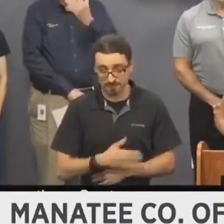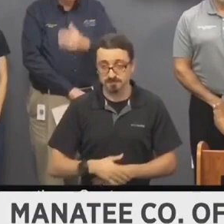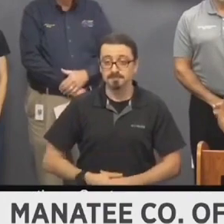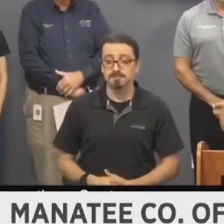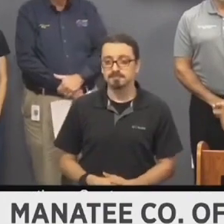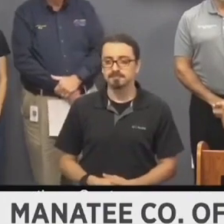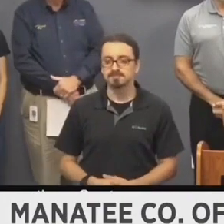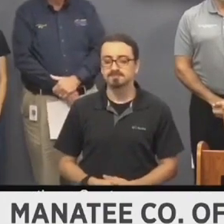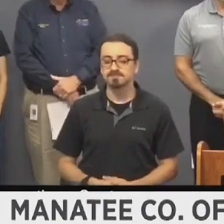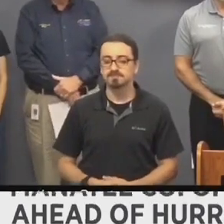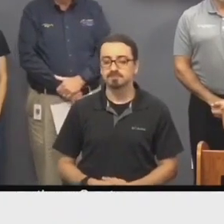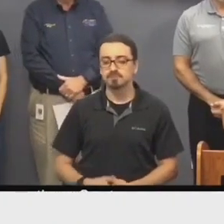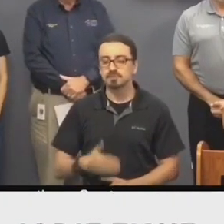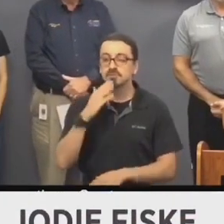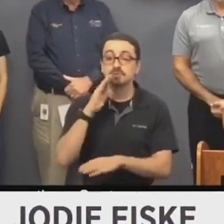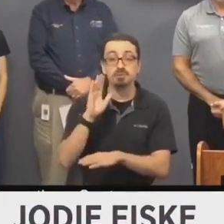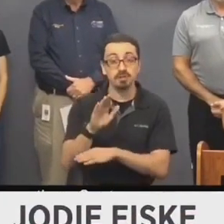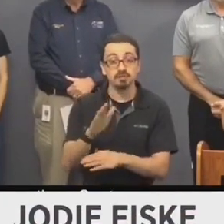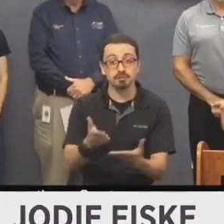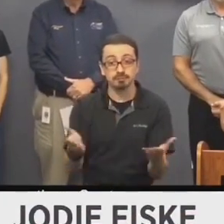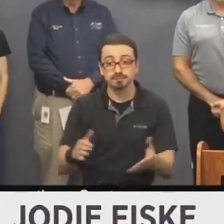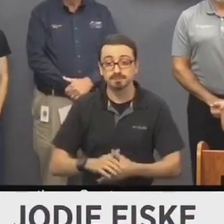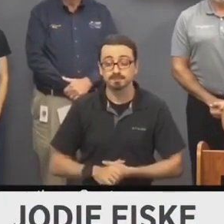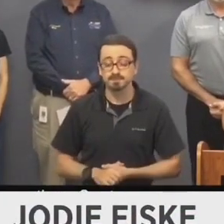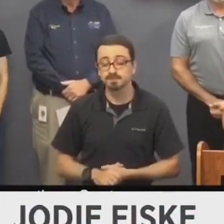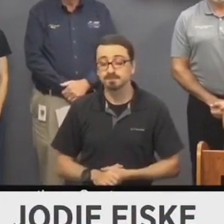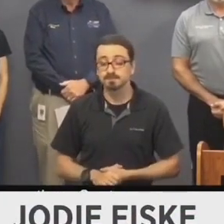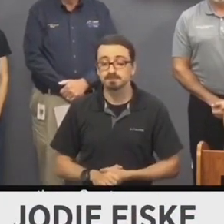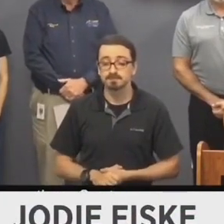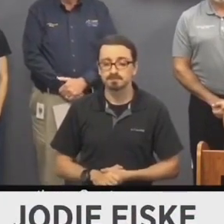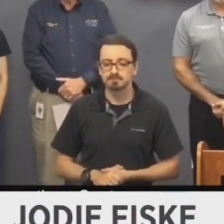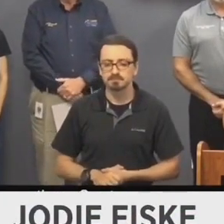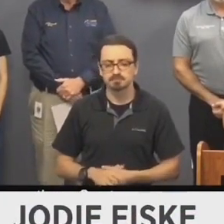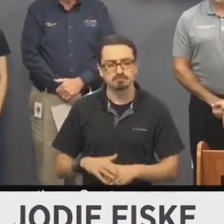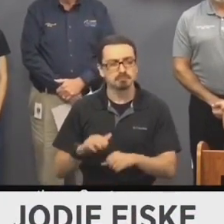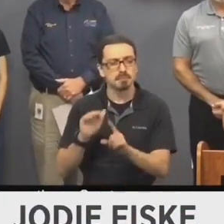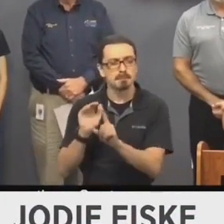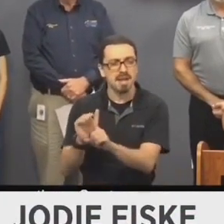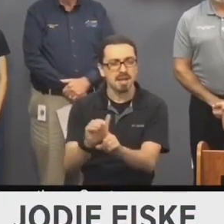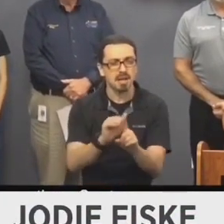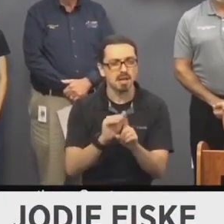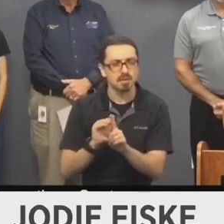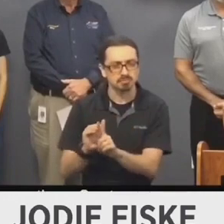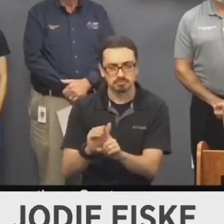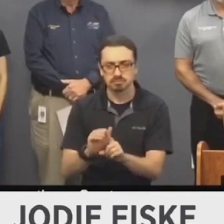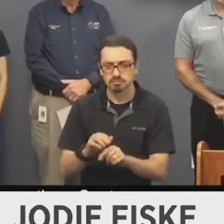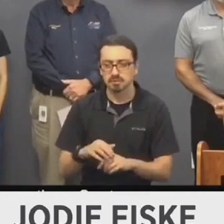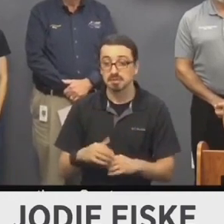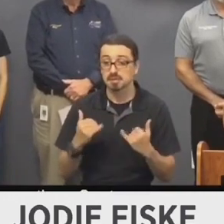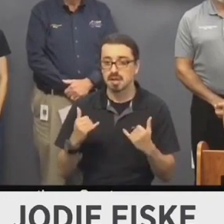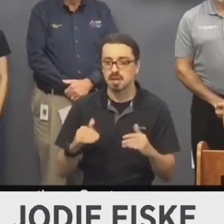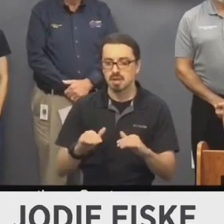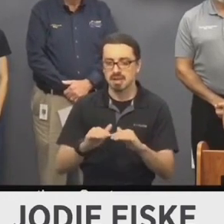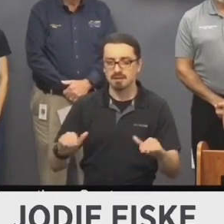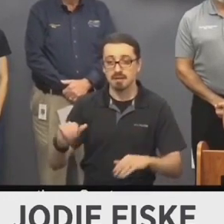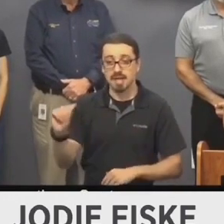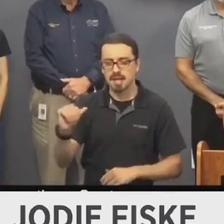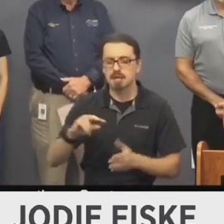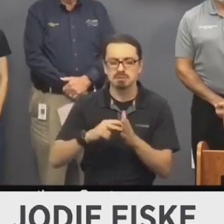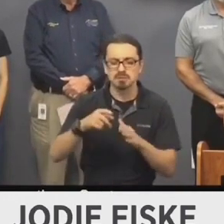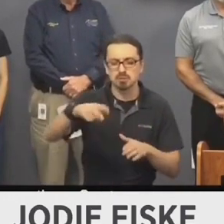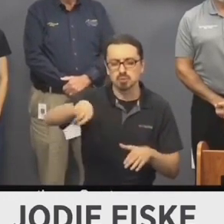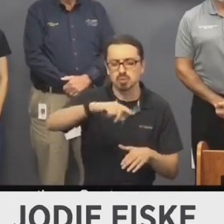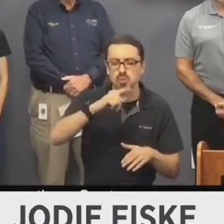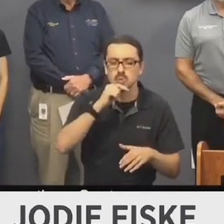Good afternoon, everyone. Just as a reminder, we have issued mandatory level A evacuations. That is